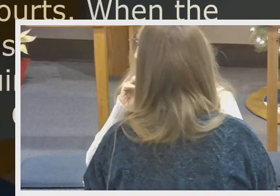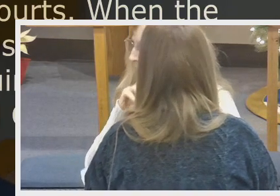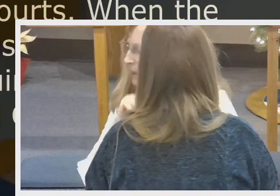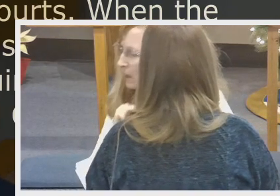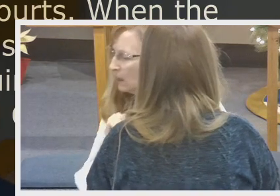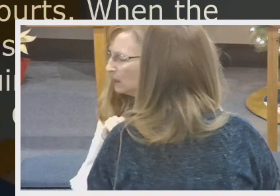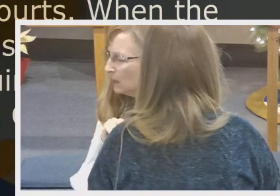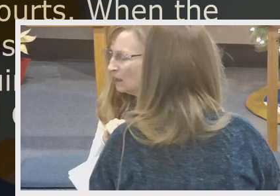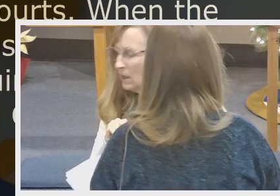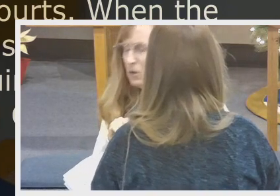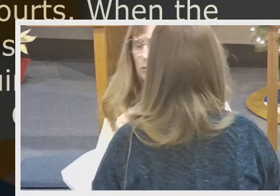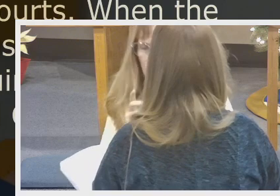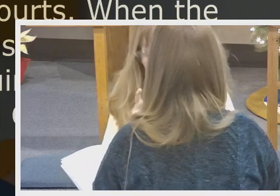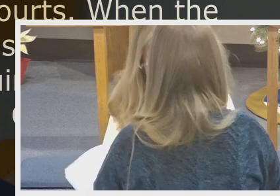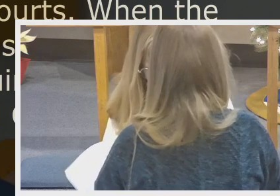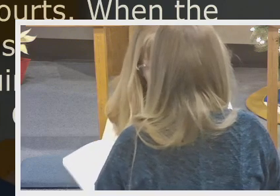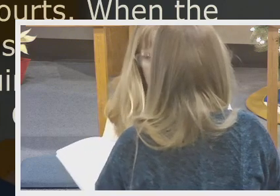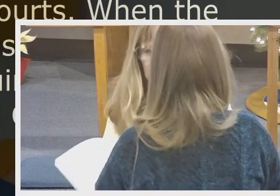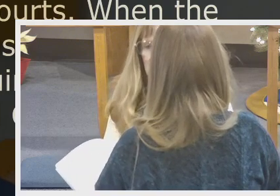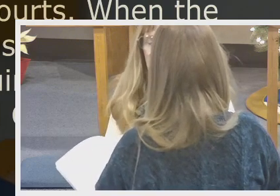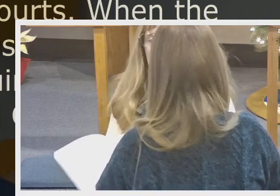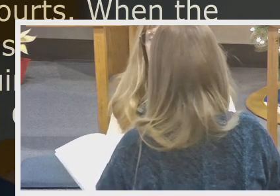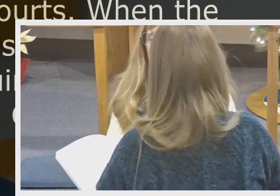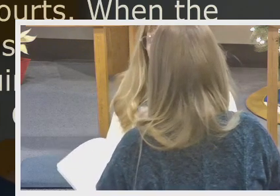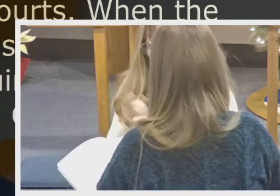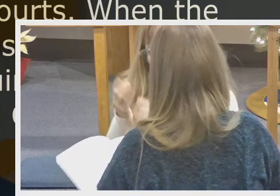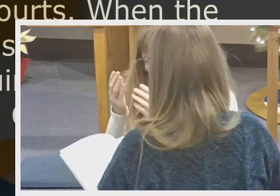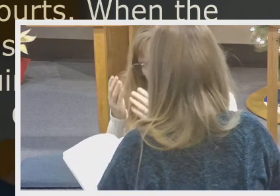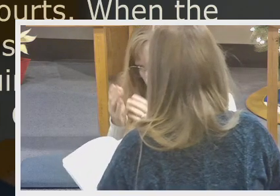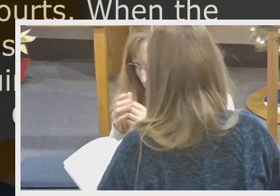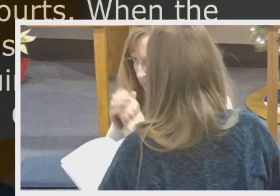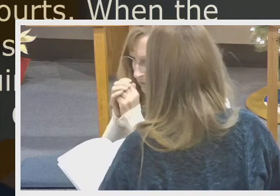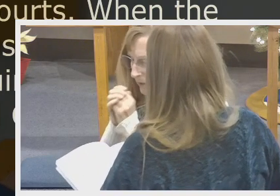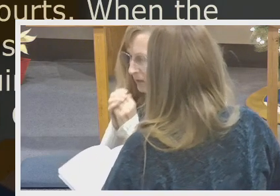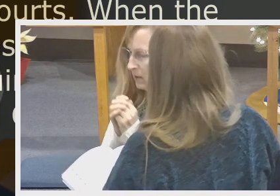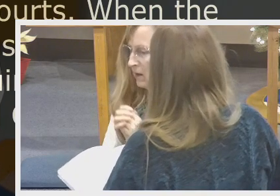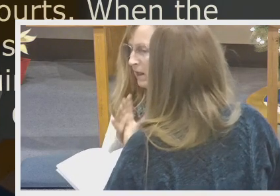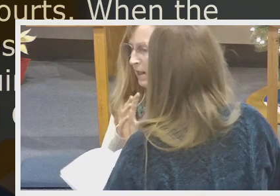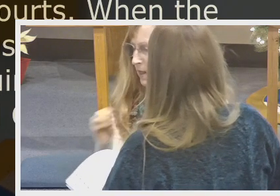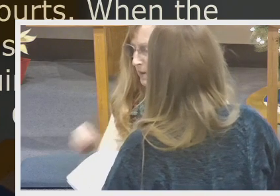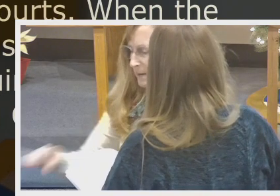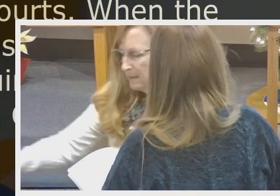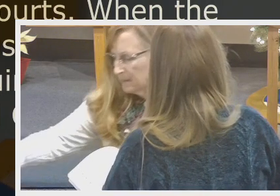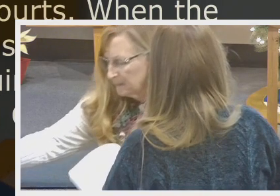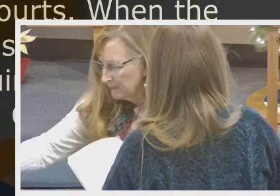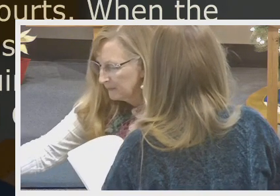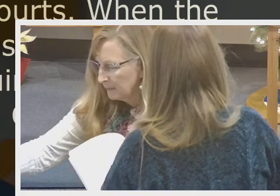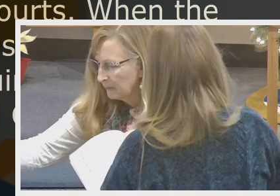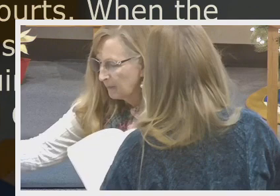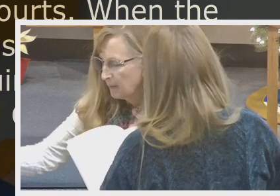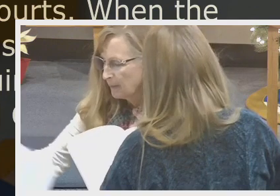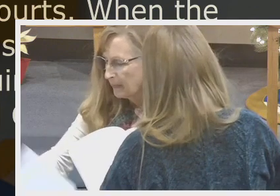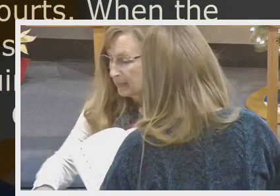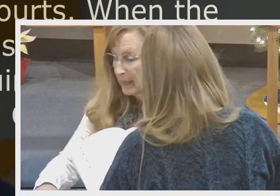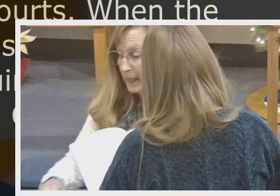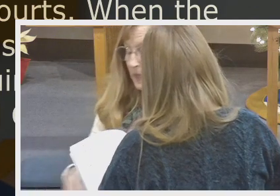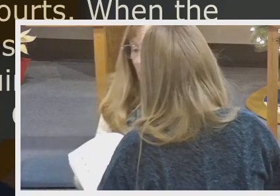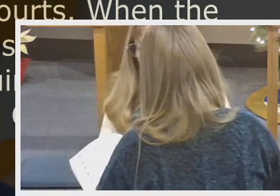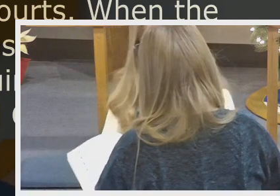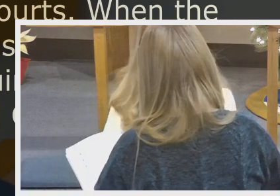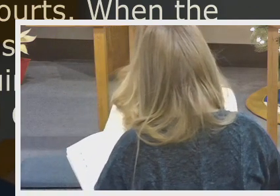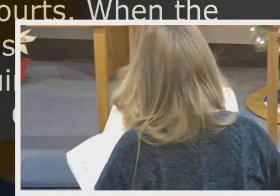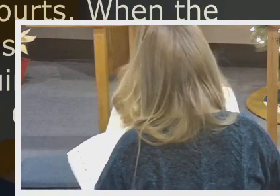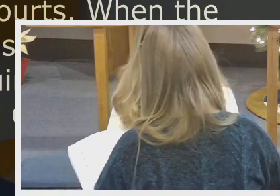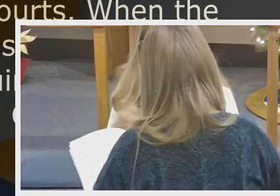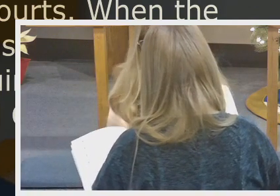of Israel, and the Holy Spirit was on him. It had been revealed to him by the Holy Spirit that he would not die